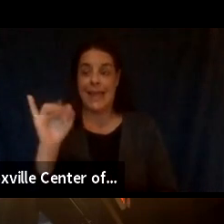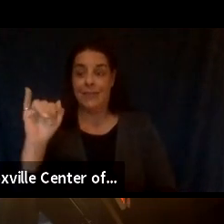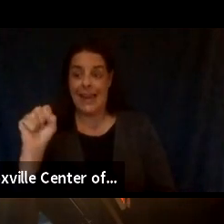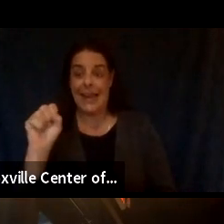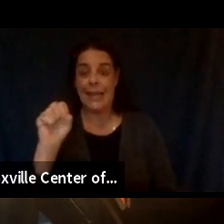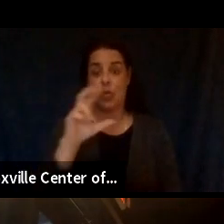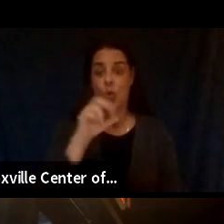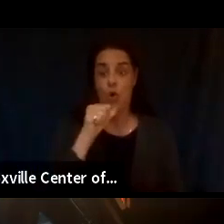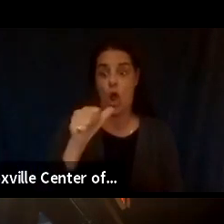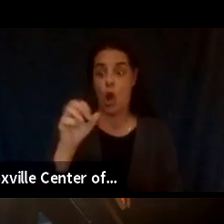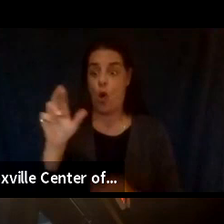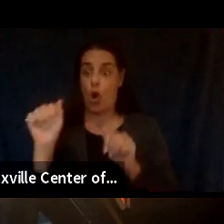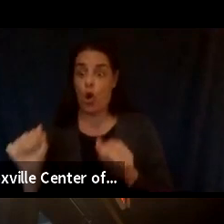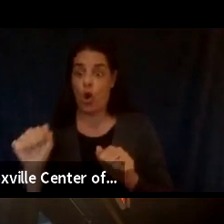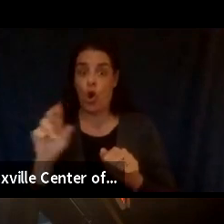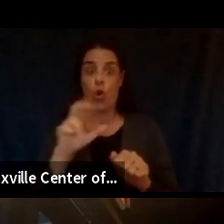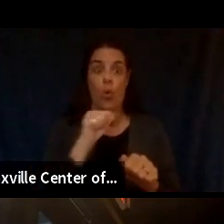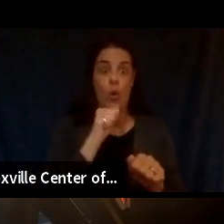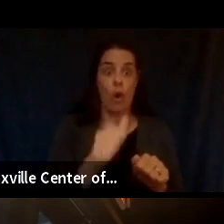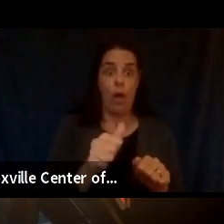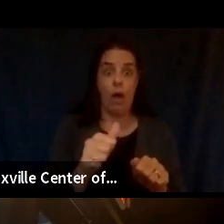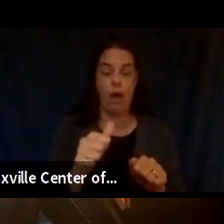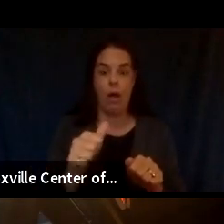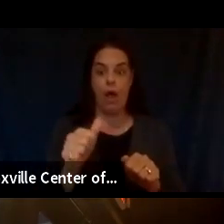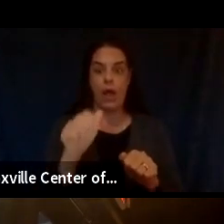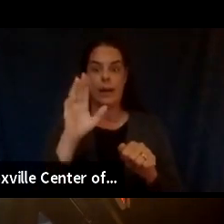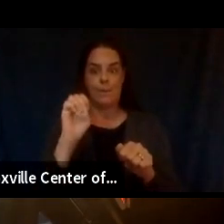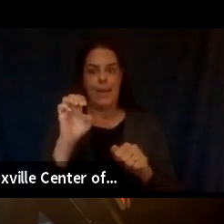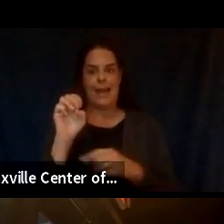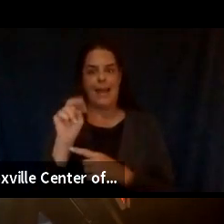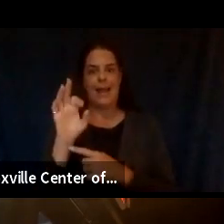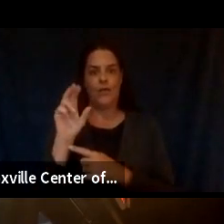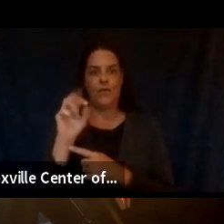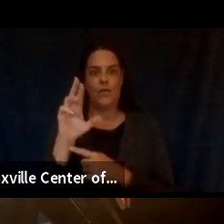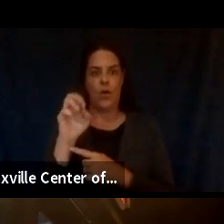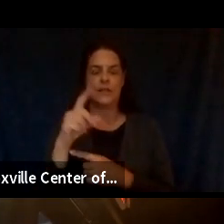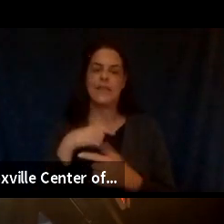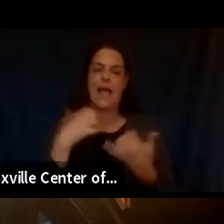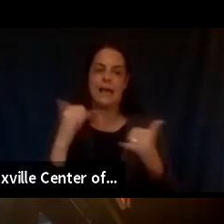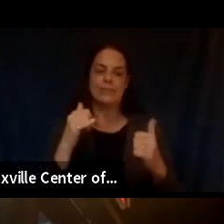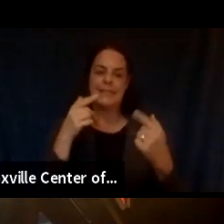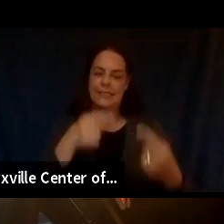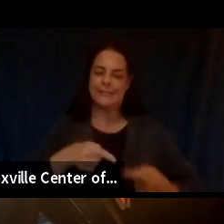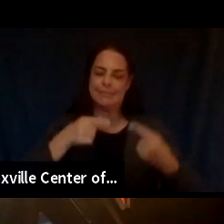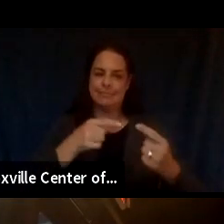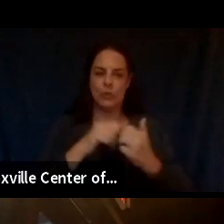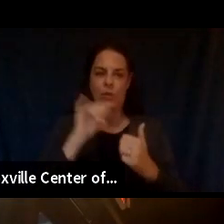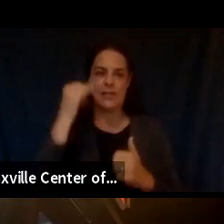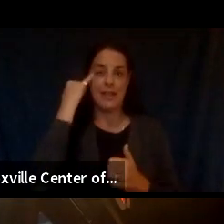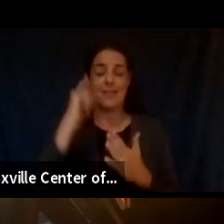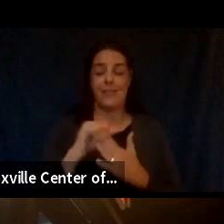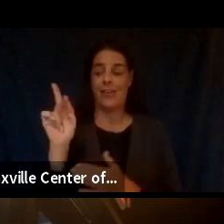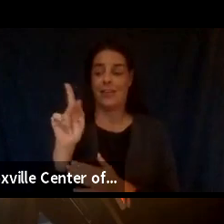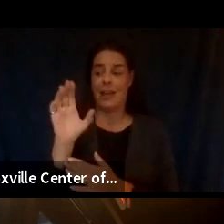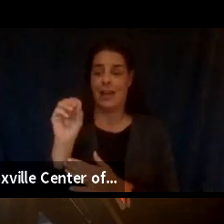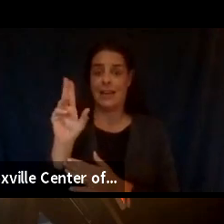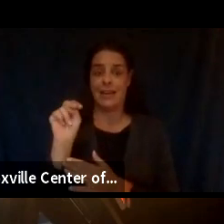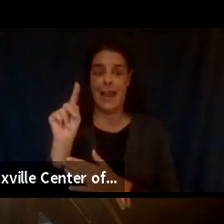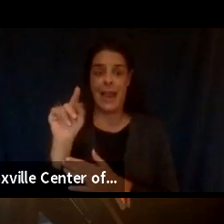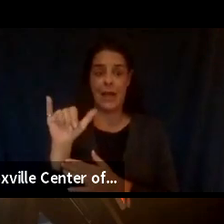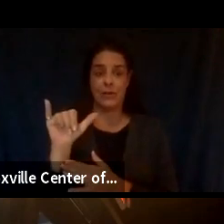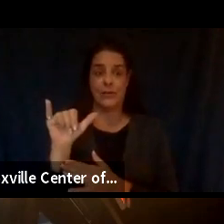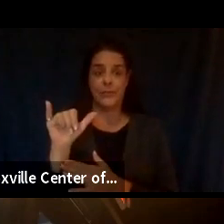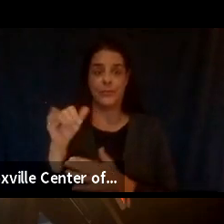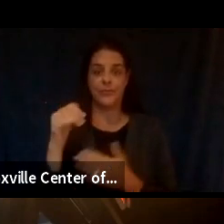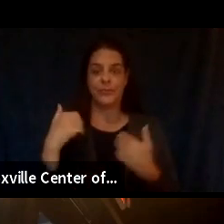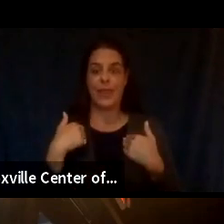could or could not be enforced. I'm still troubled by the idea that Knox County has, you know,